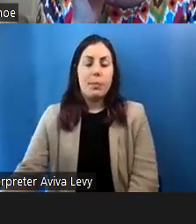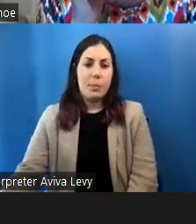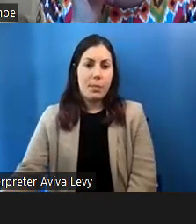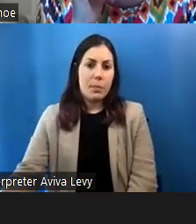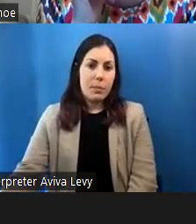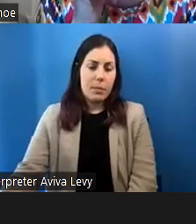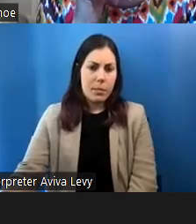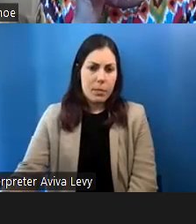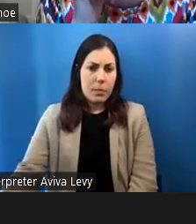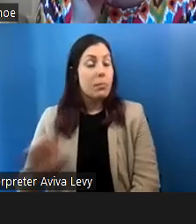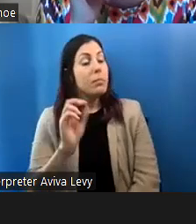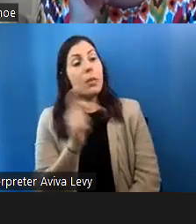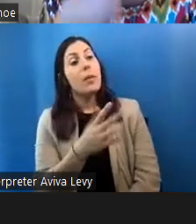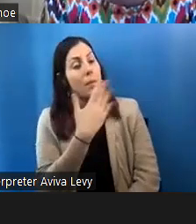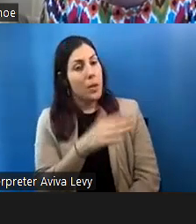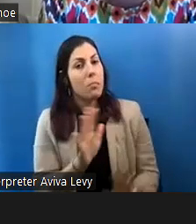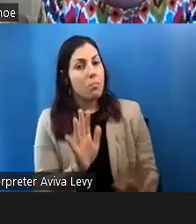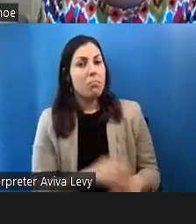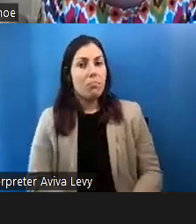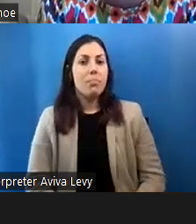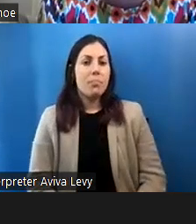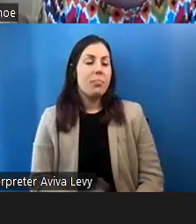you. That's it for me.